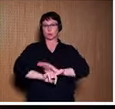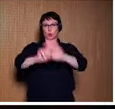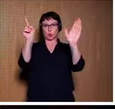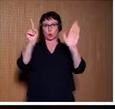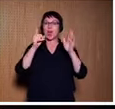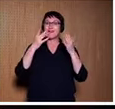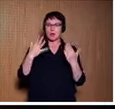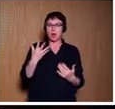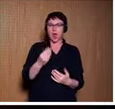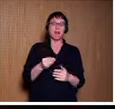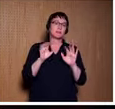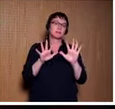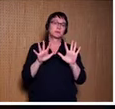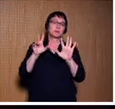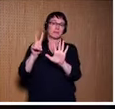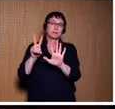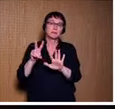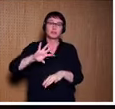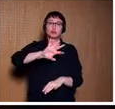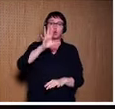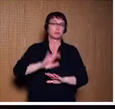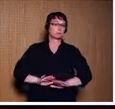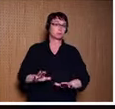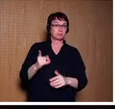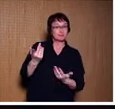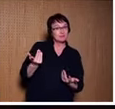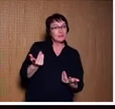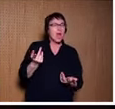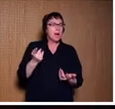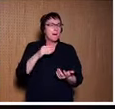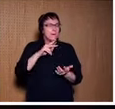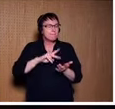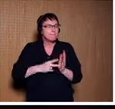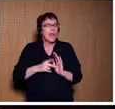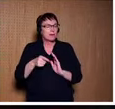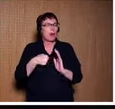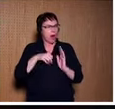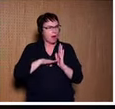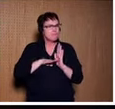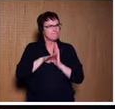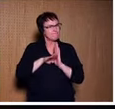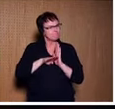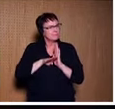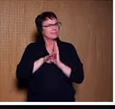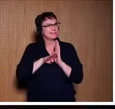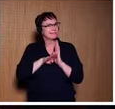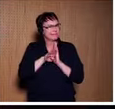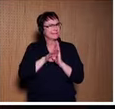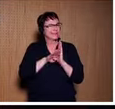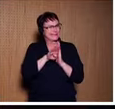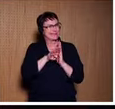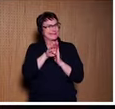However, this progress is under threat. And we've exceedingly faced with holding our ground